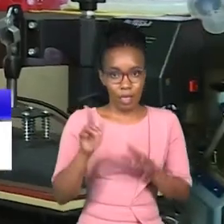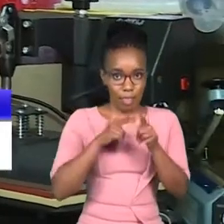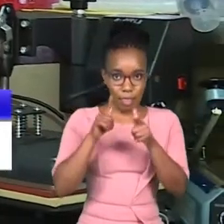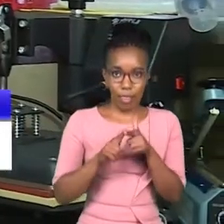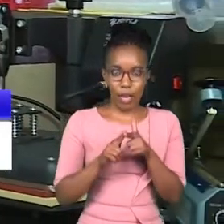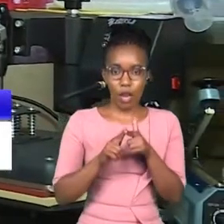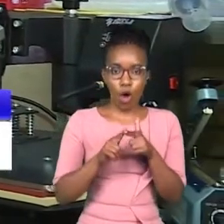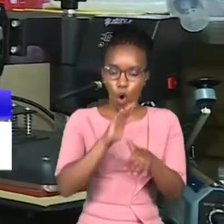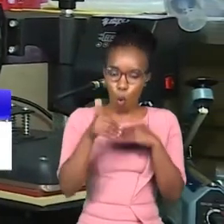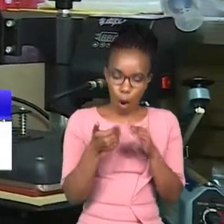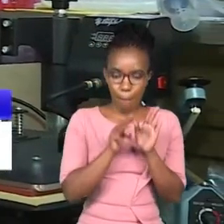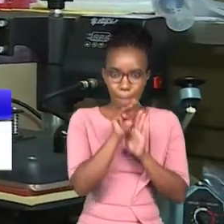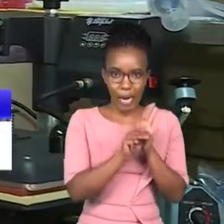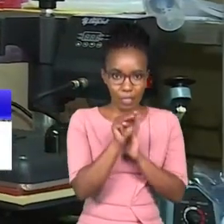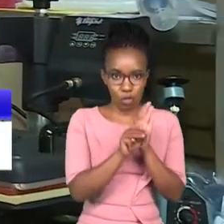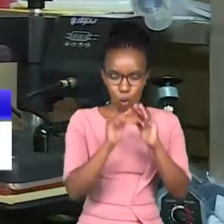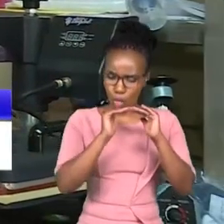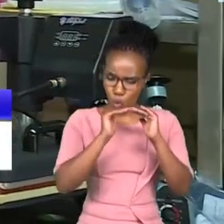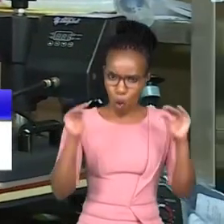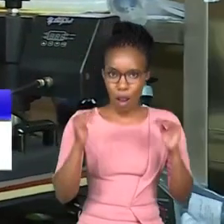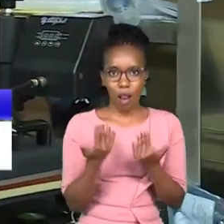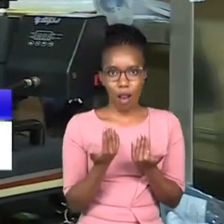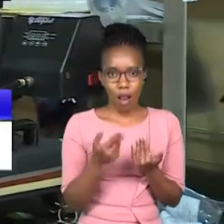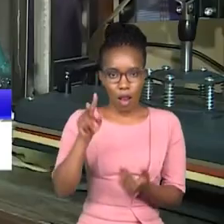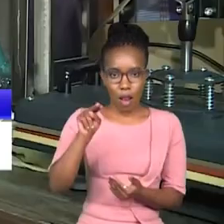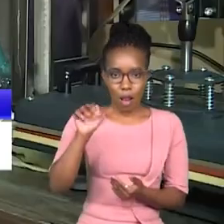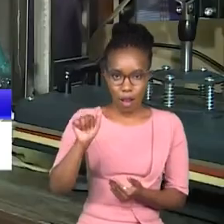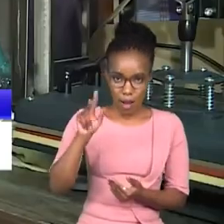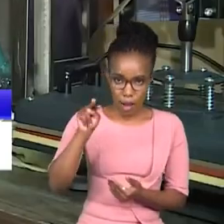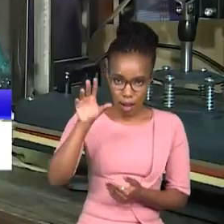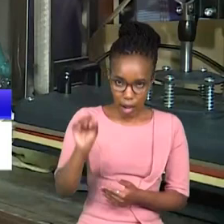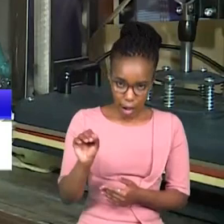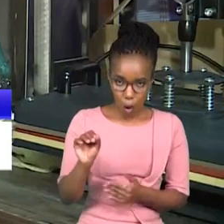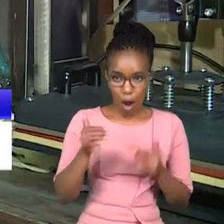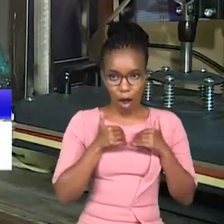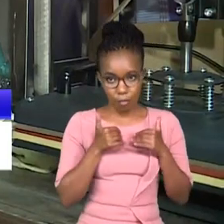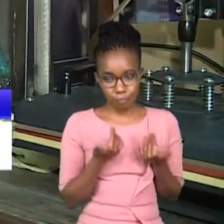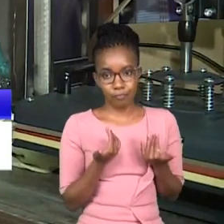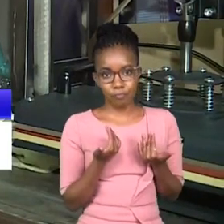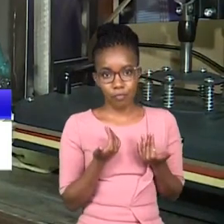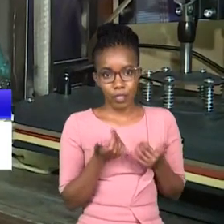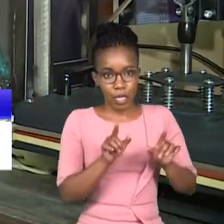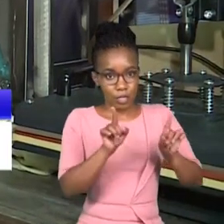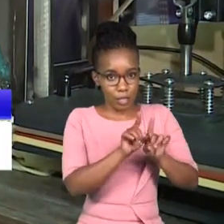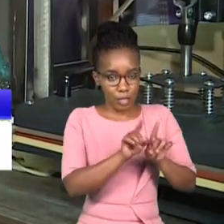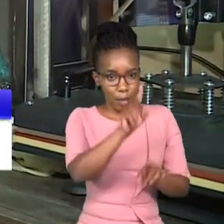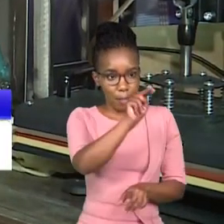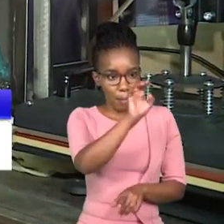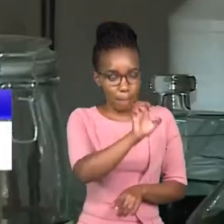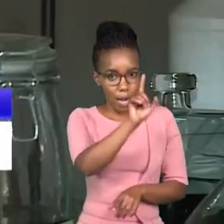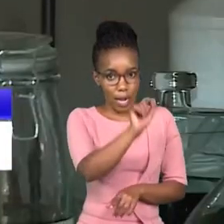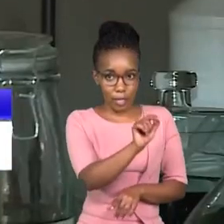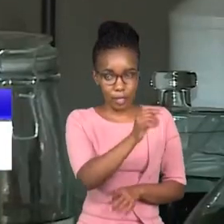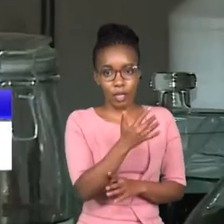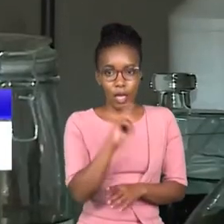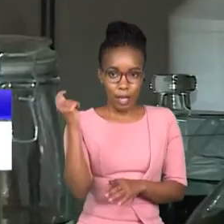entire fabric is evenly impregnated with the nanoparticles. Using a treated mosquito net analogy, the Kenyan